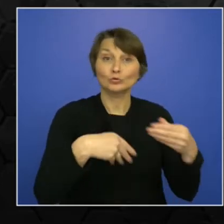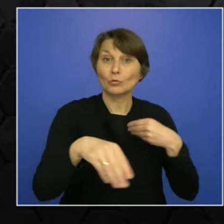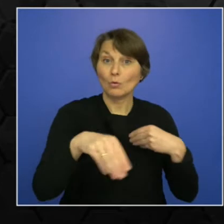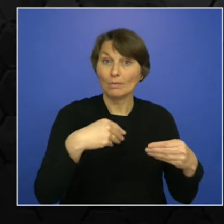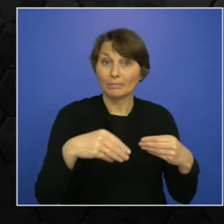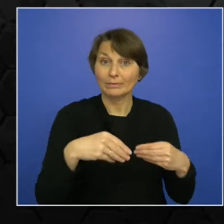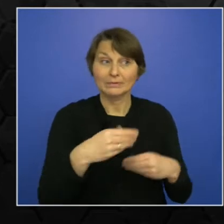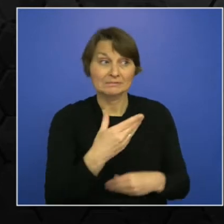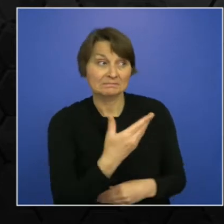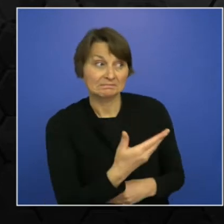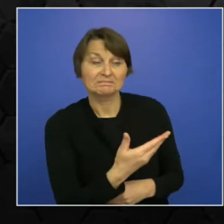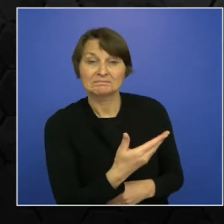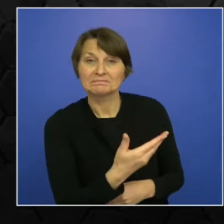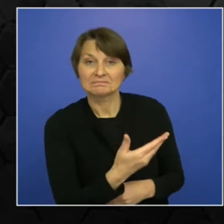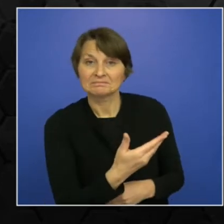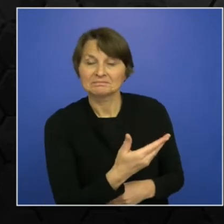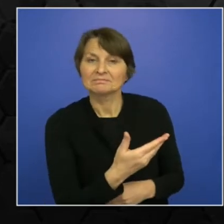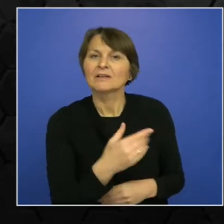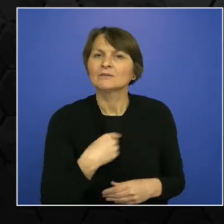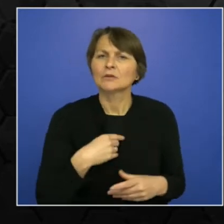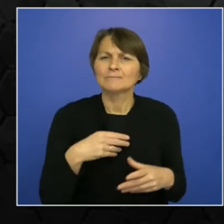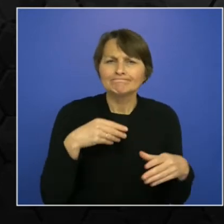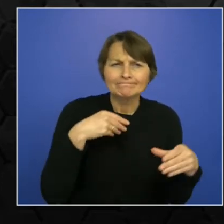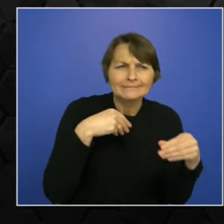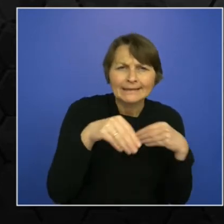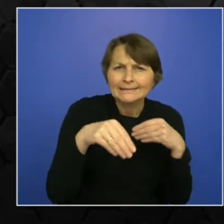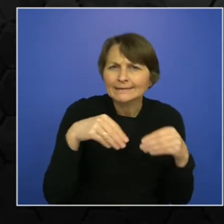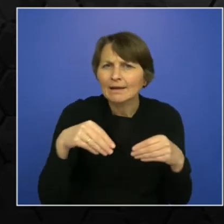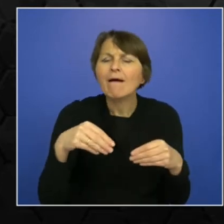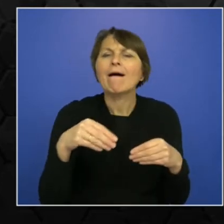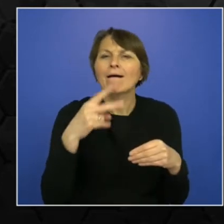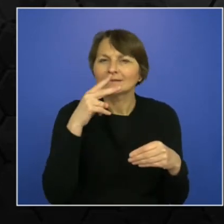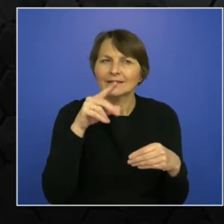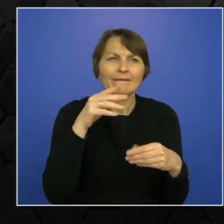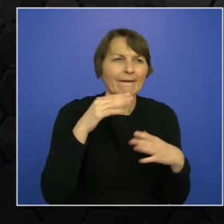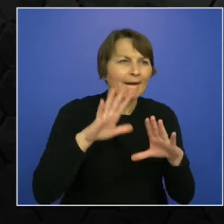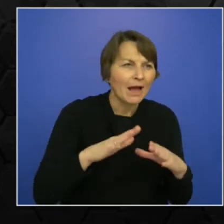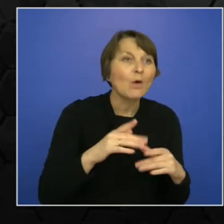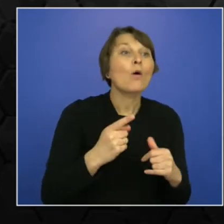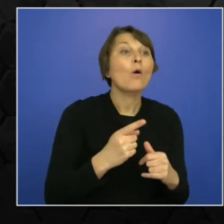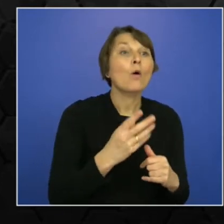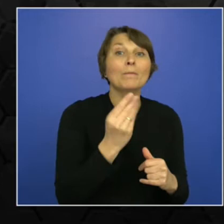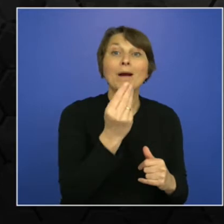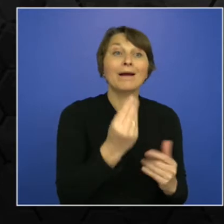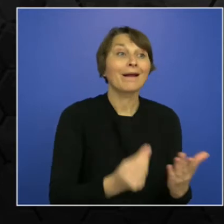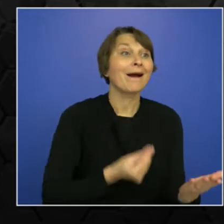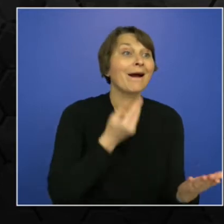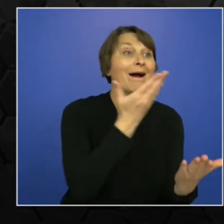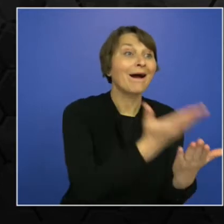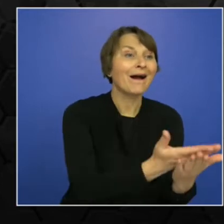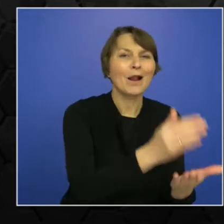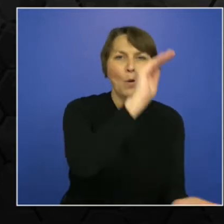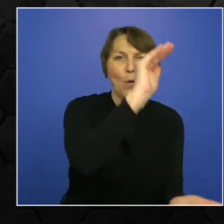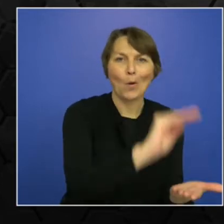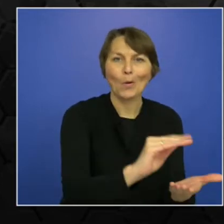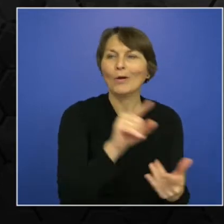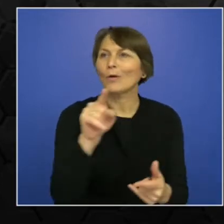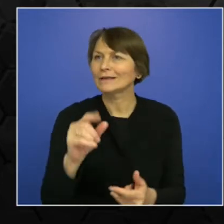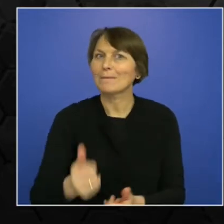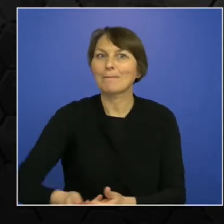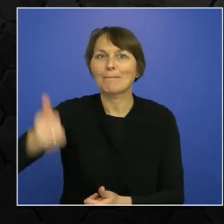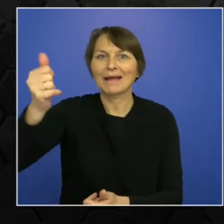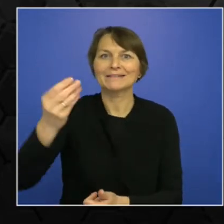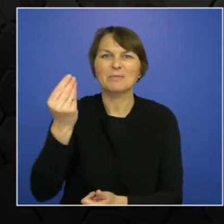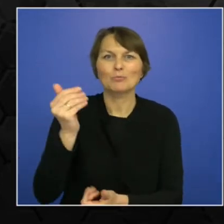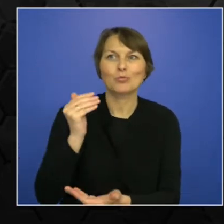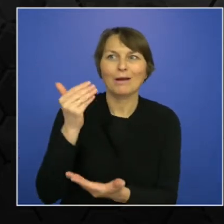retailers analyze buying pattern, optimize offers and pricing, and use the data to improve